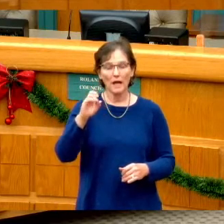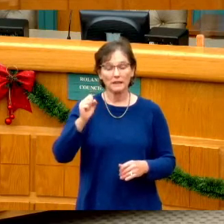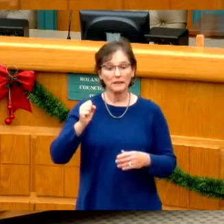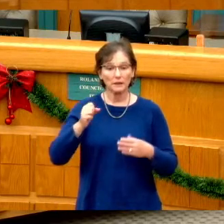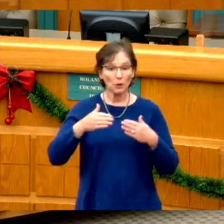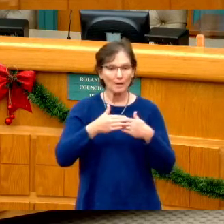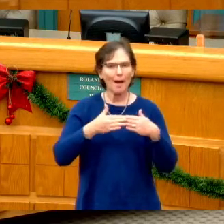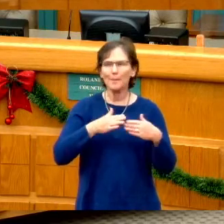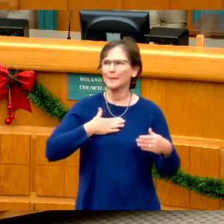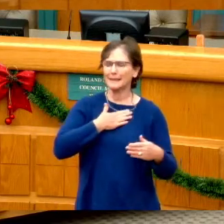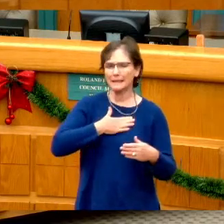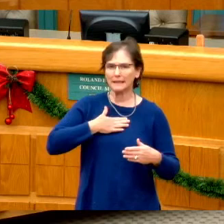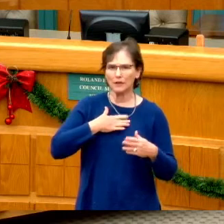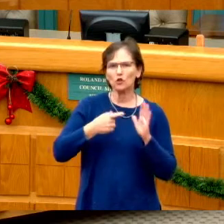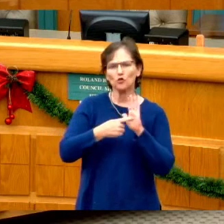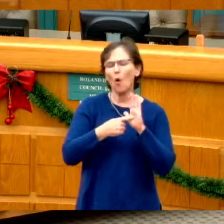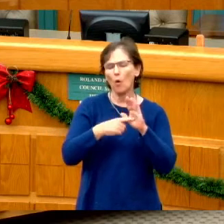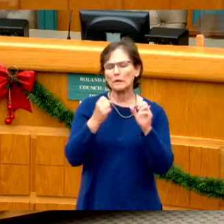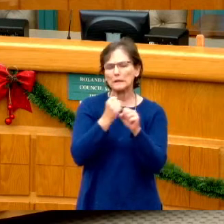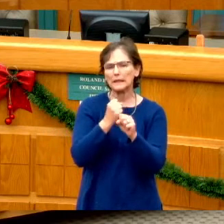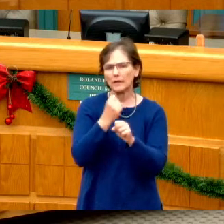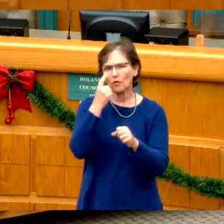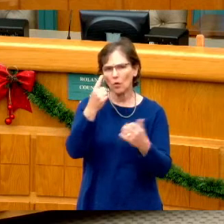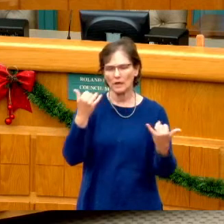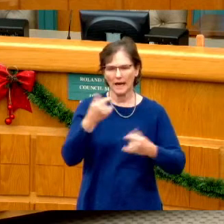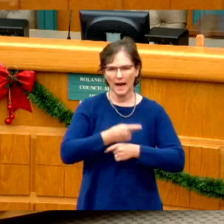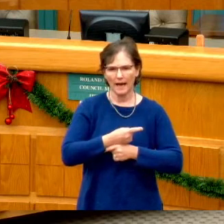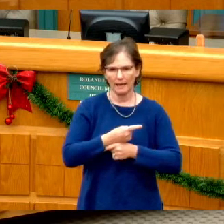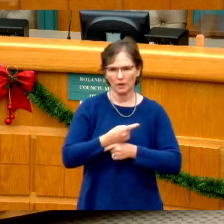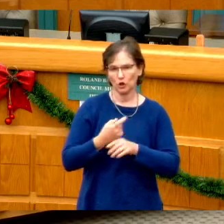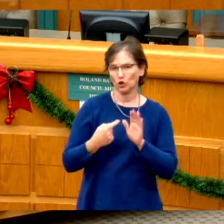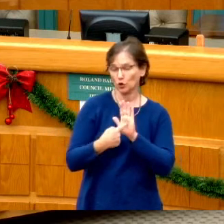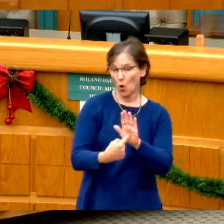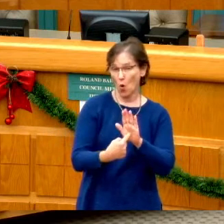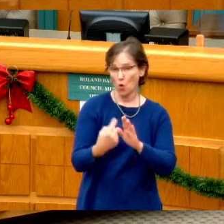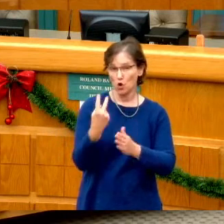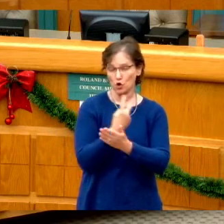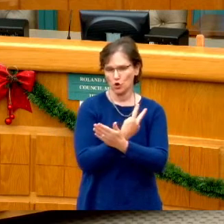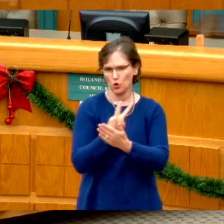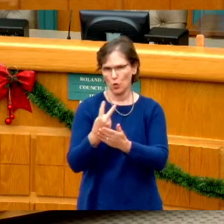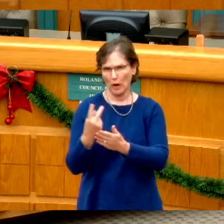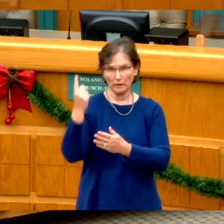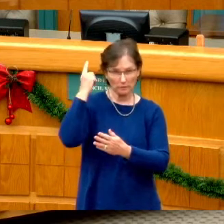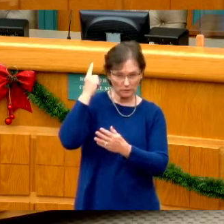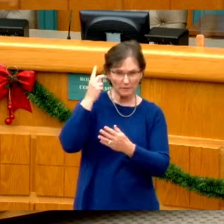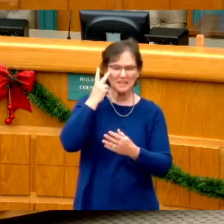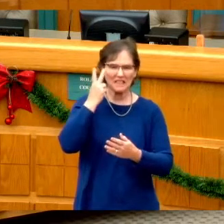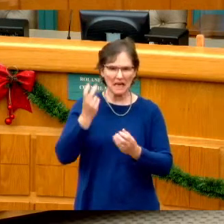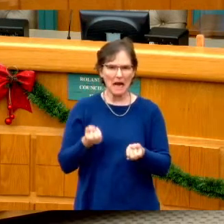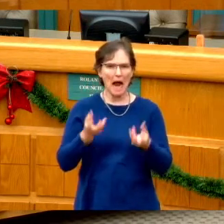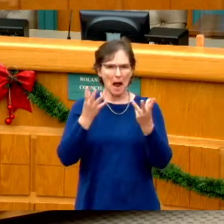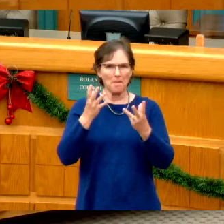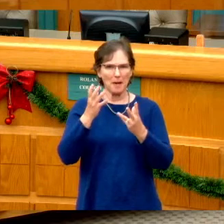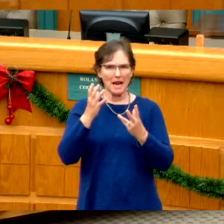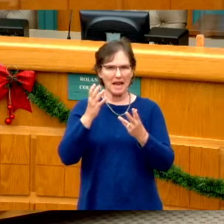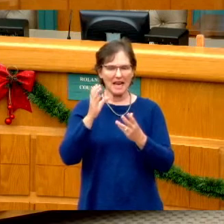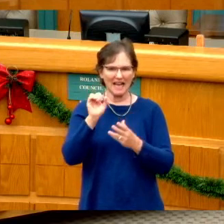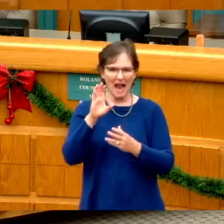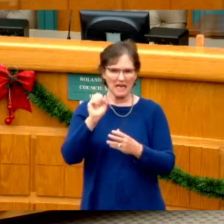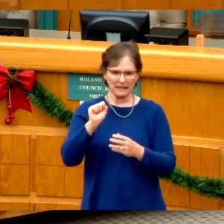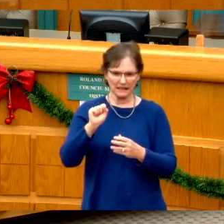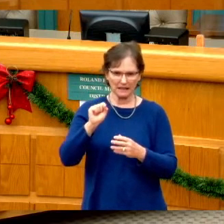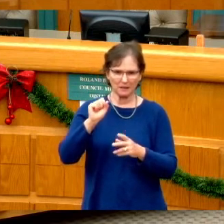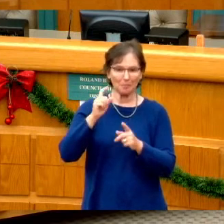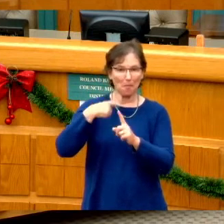please. So this is the last 2 weeks, and if you look at the number of cases here in Nueces County, November